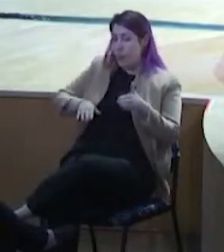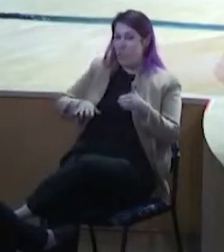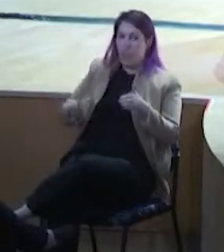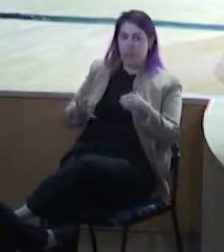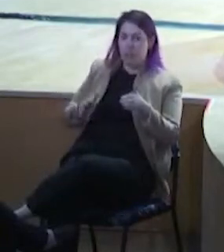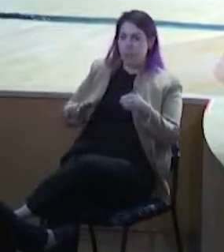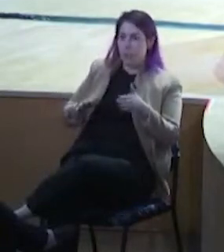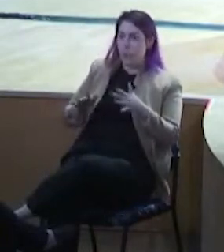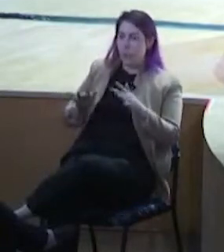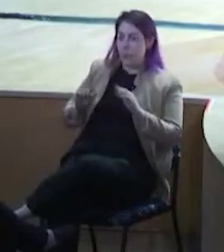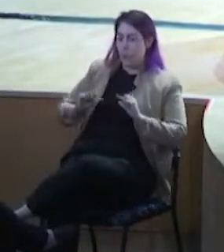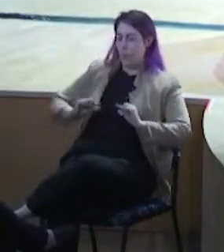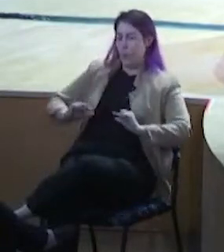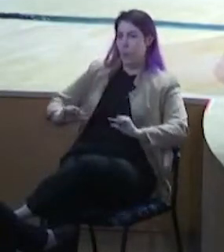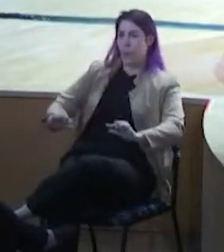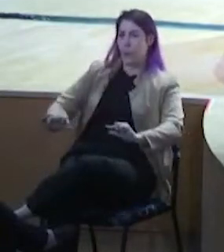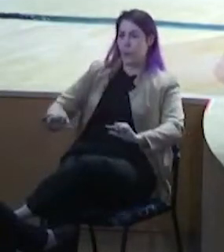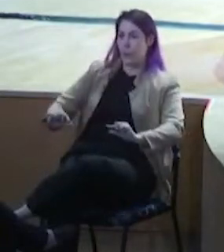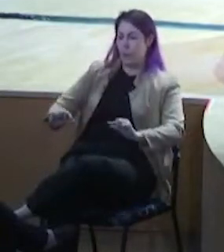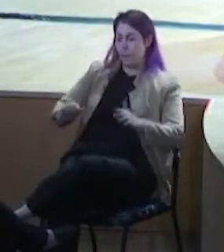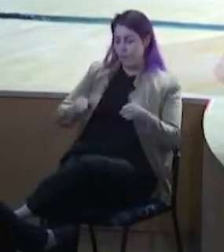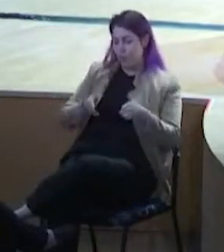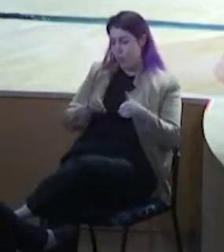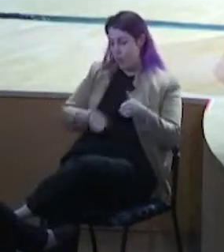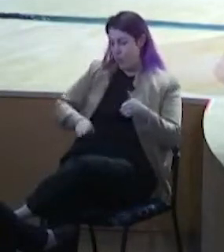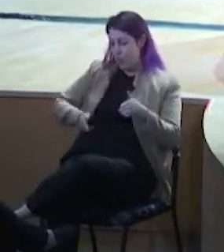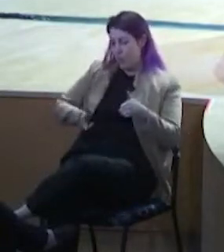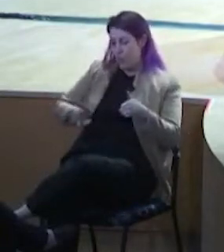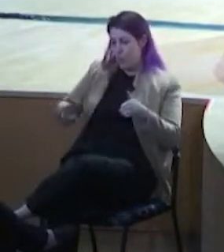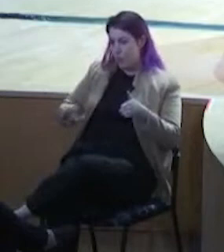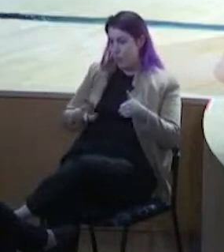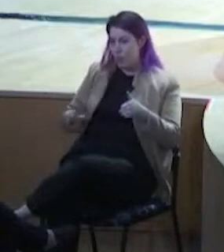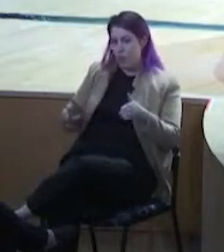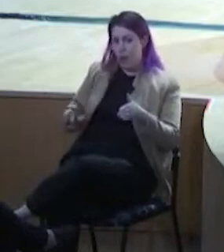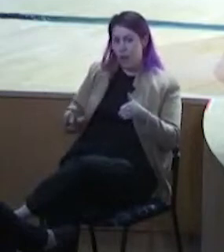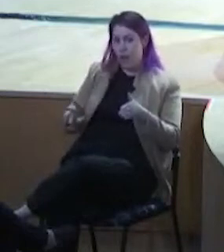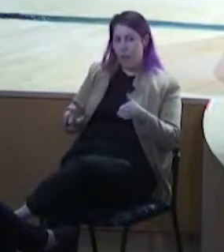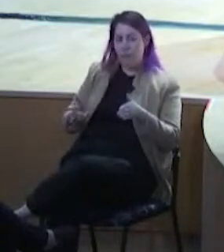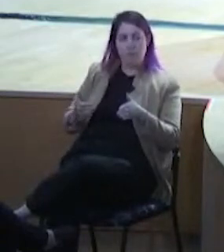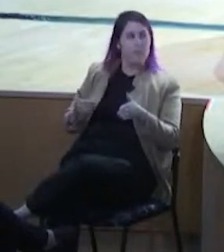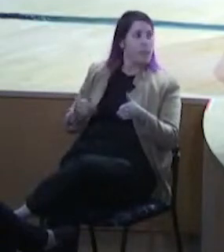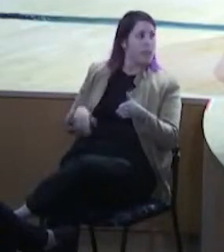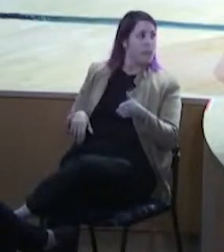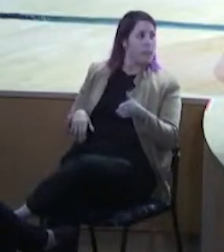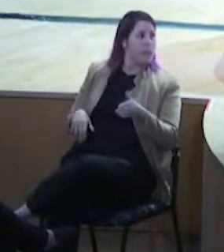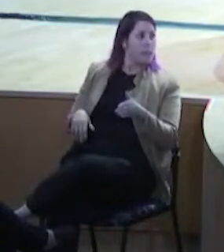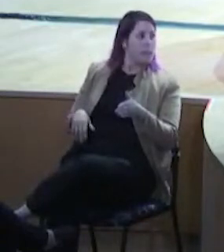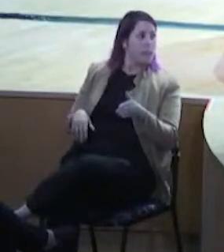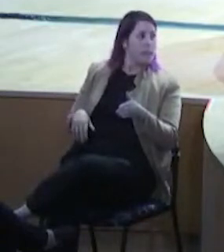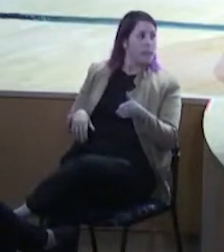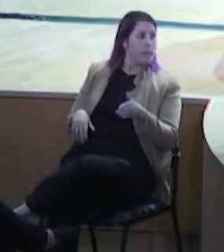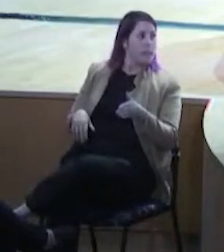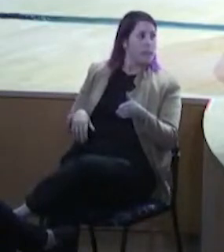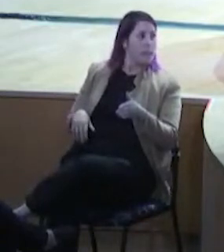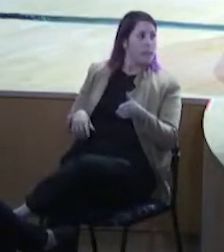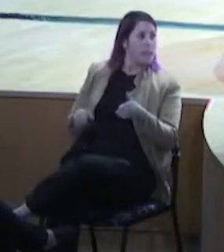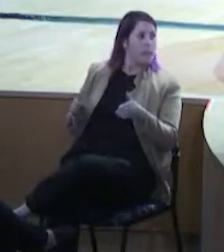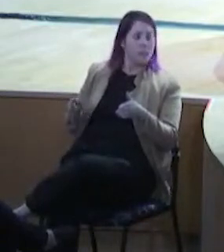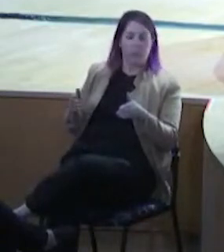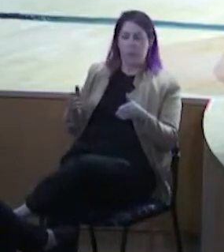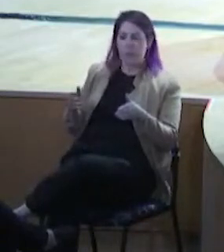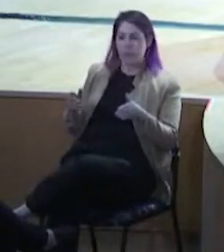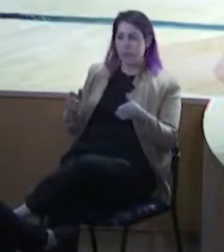lakes. And that mud is put on the chinampa like a big mud cake that is called